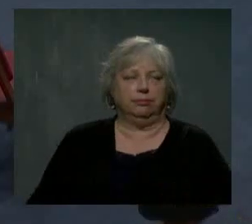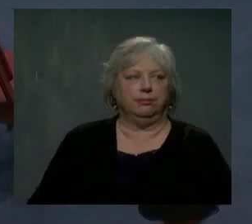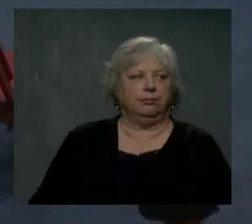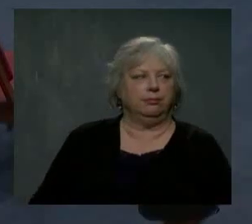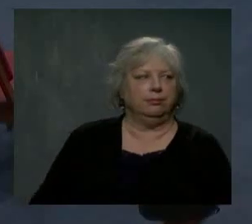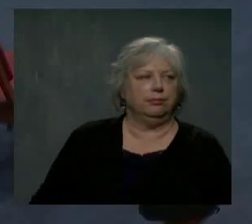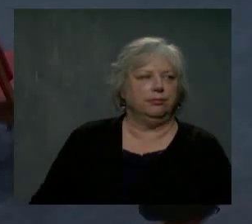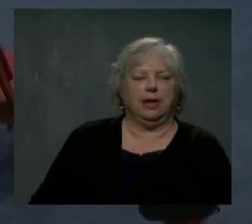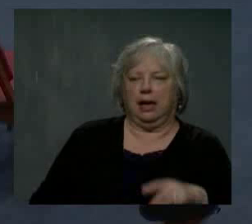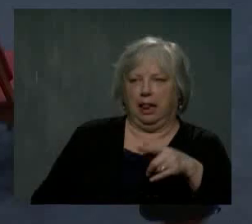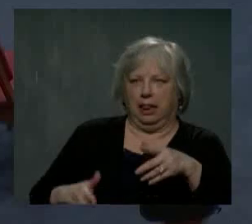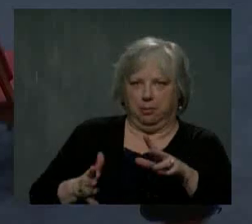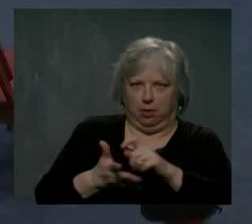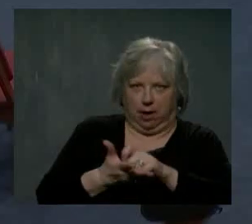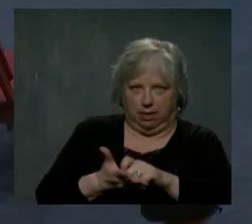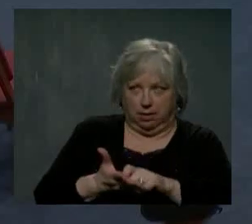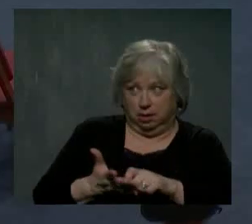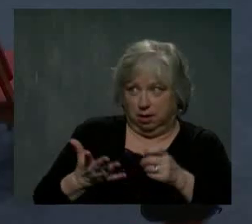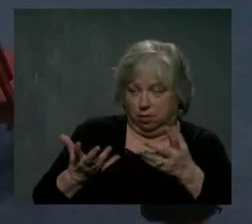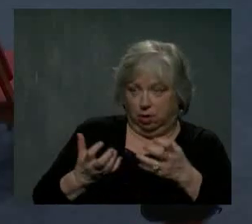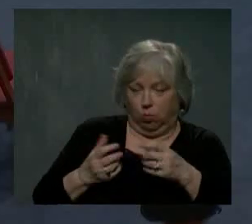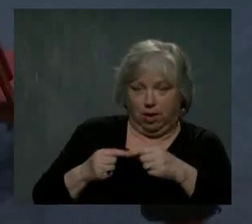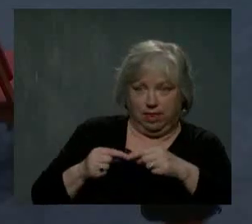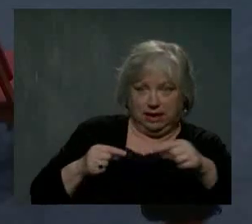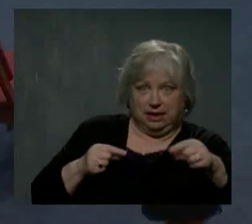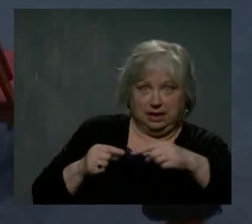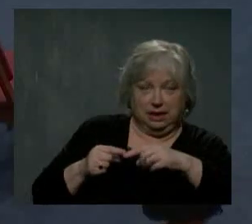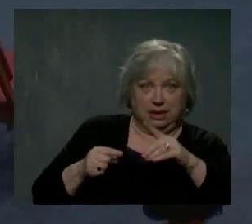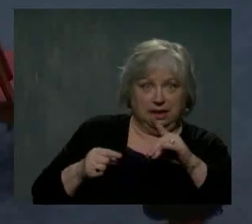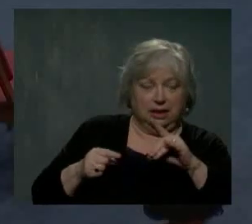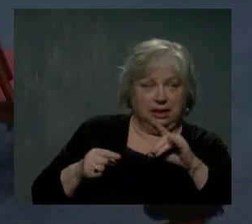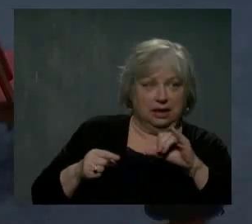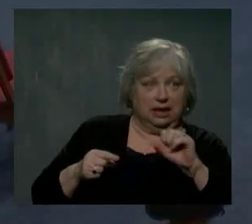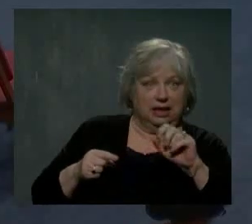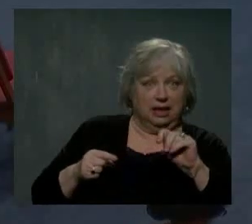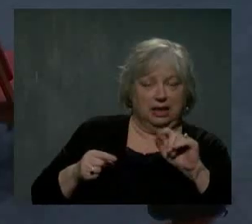Let me write these down. You want the distances?